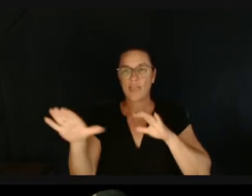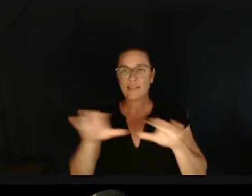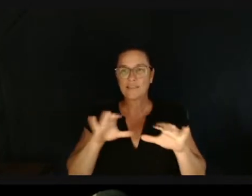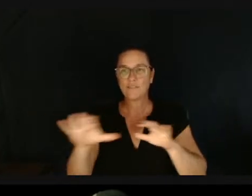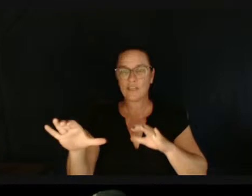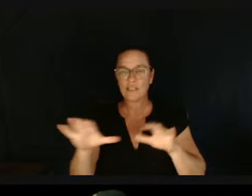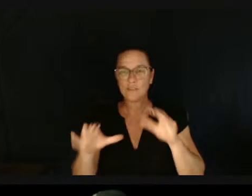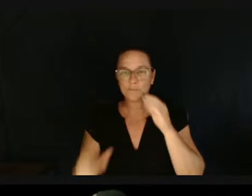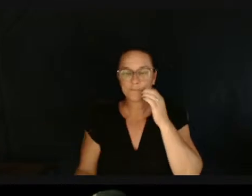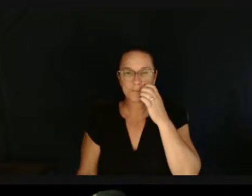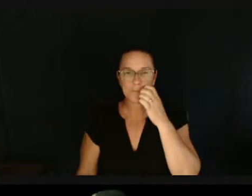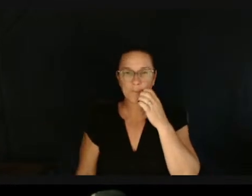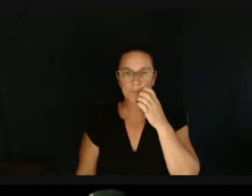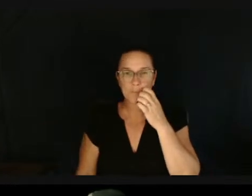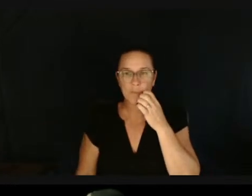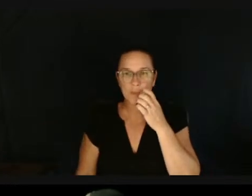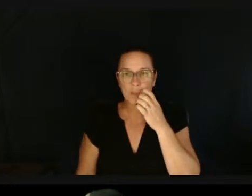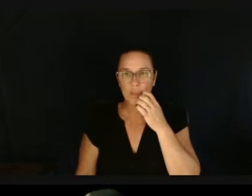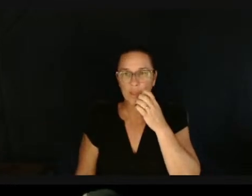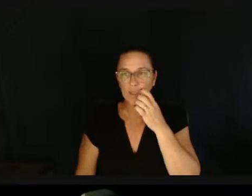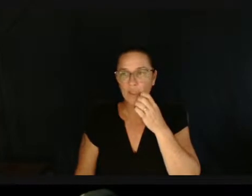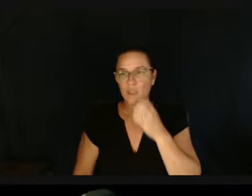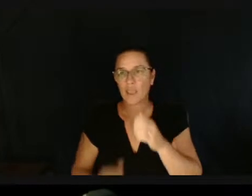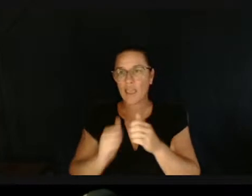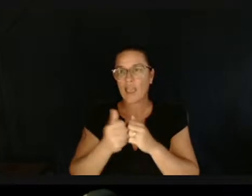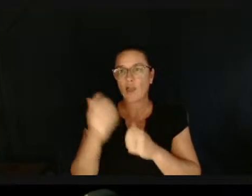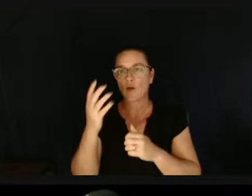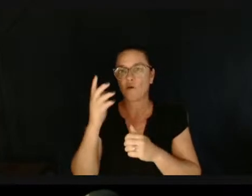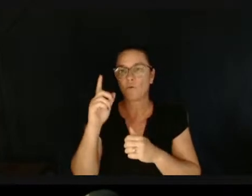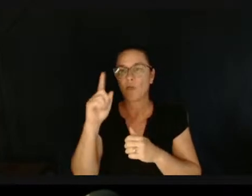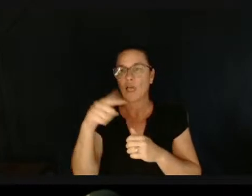or how the landscape looked following this most recent episode up there.